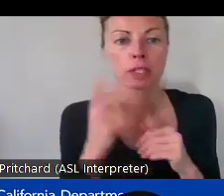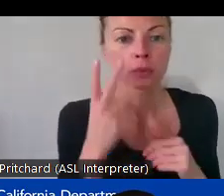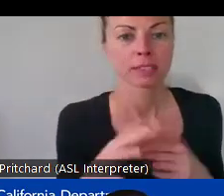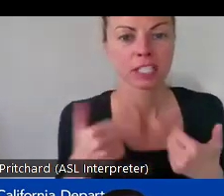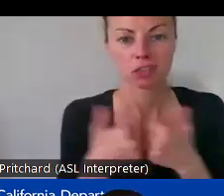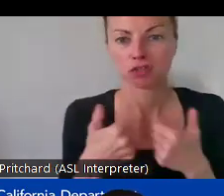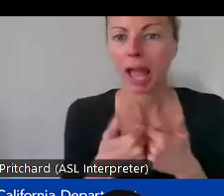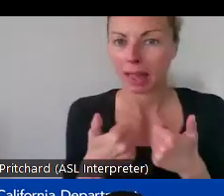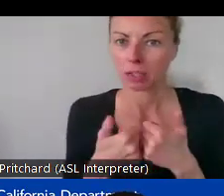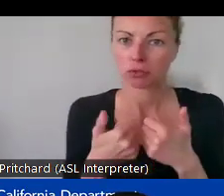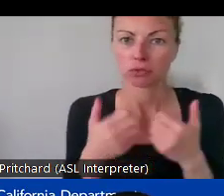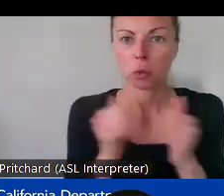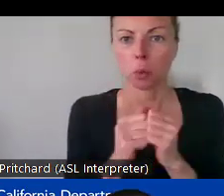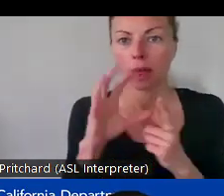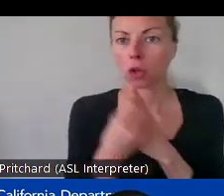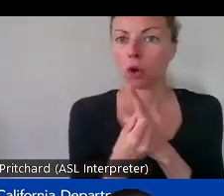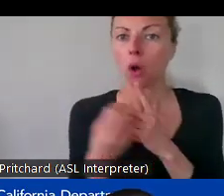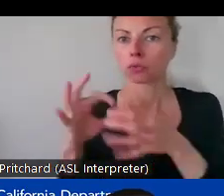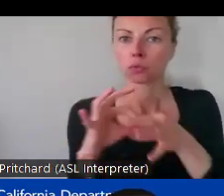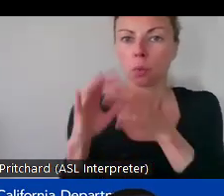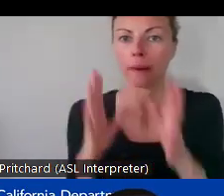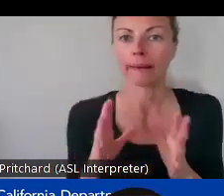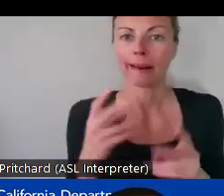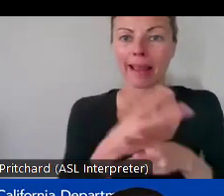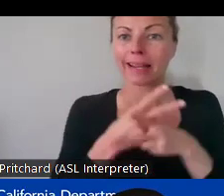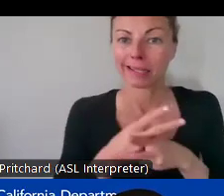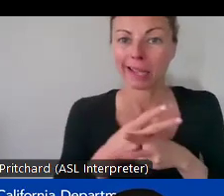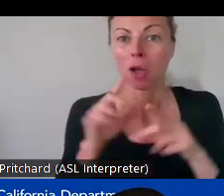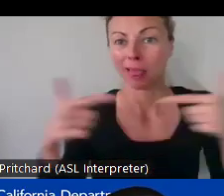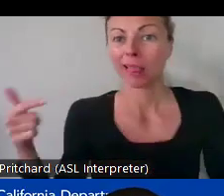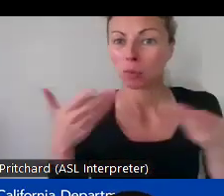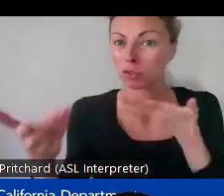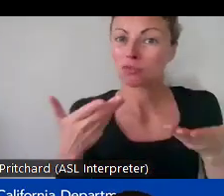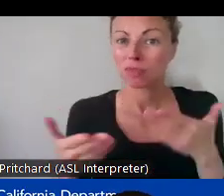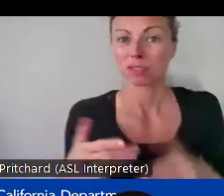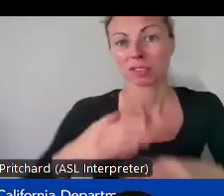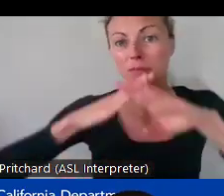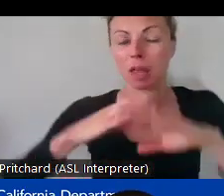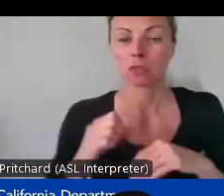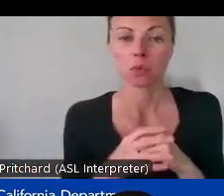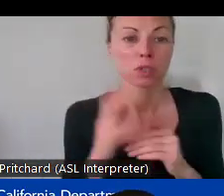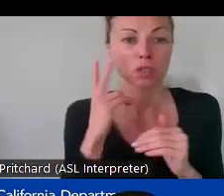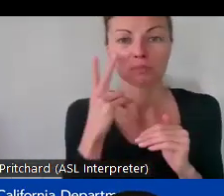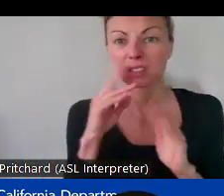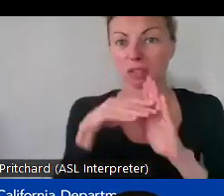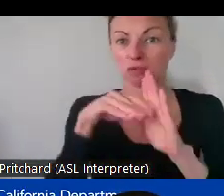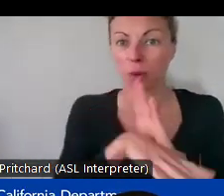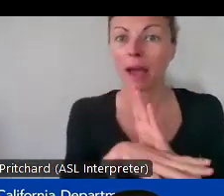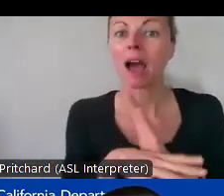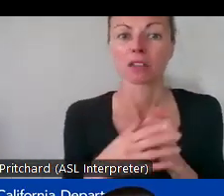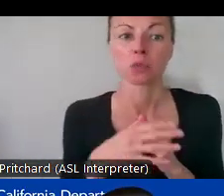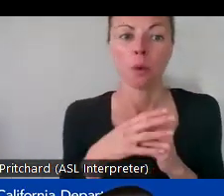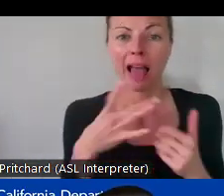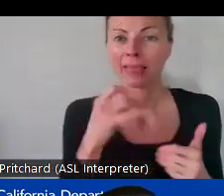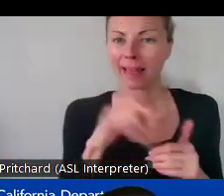to culturally concordant care and some of those language services. And by county, we see that the needs vary quite dramatically. And that's why I like this